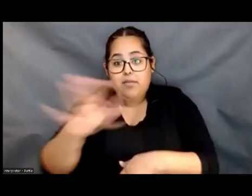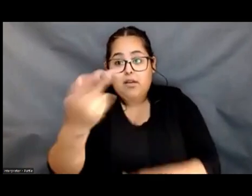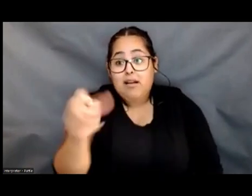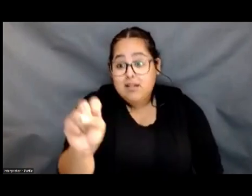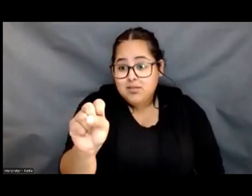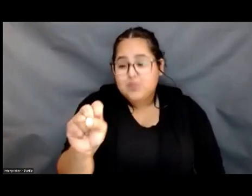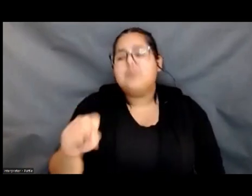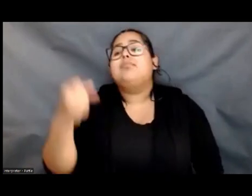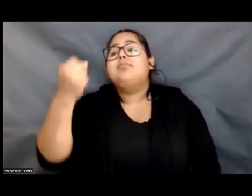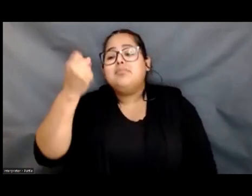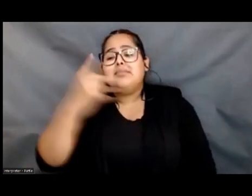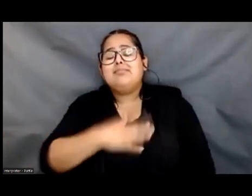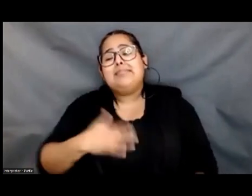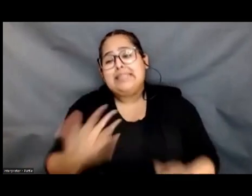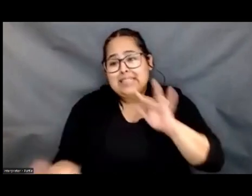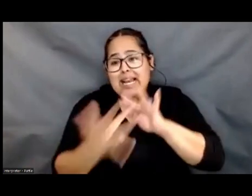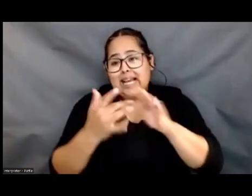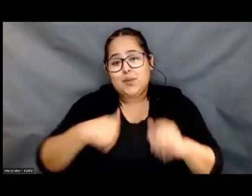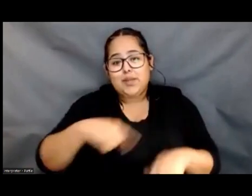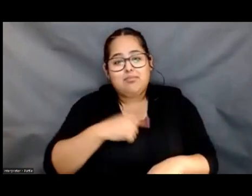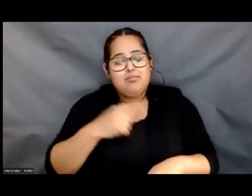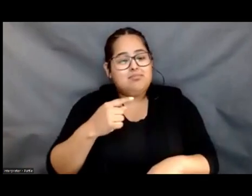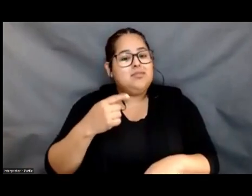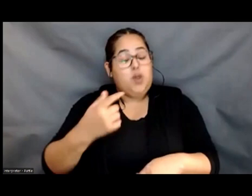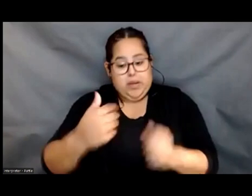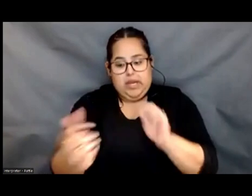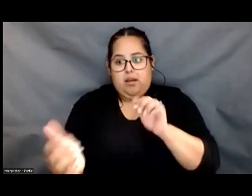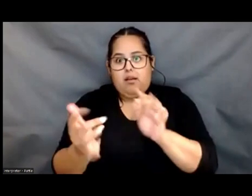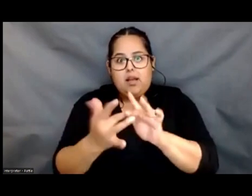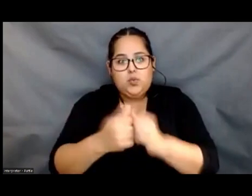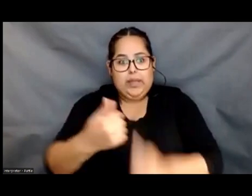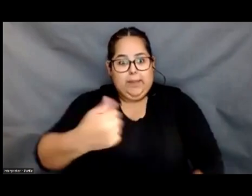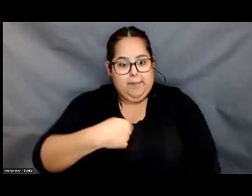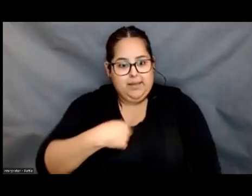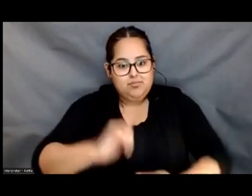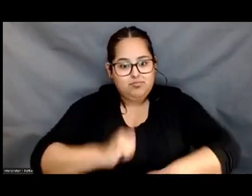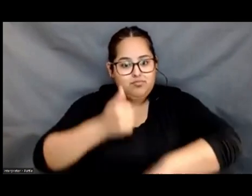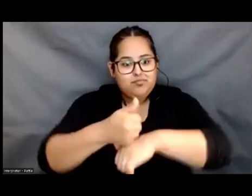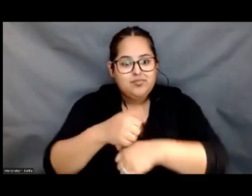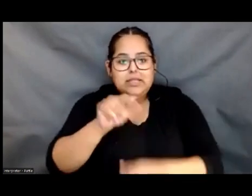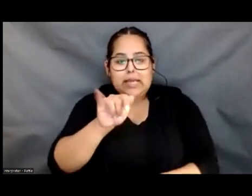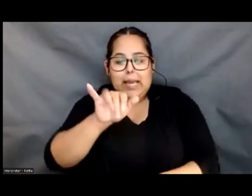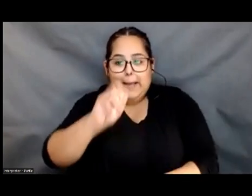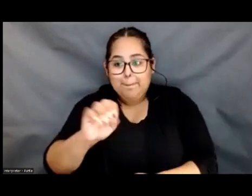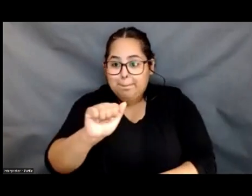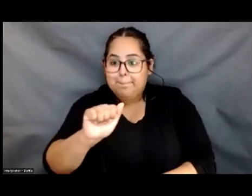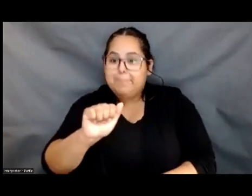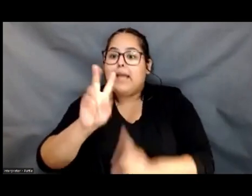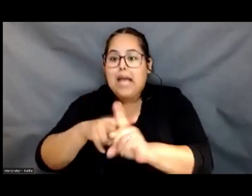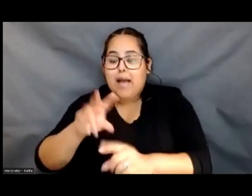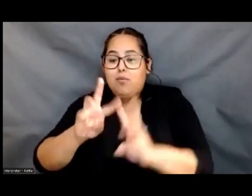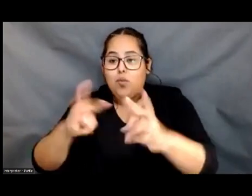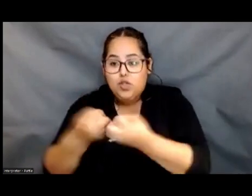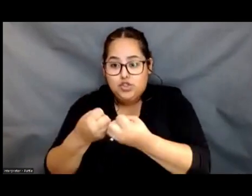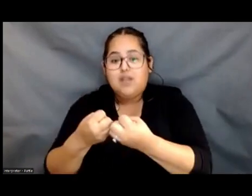again, please connect with me to confirm those AIM app workshops if needed. For a lot of